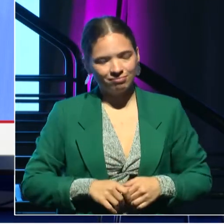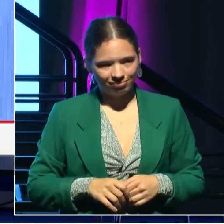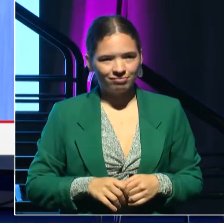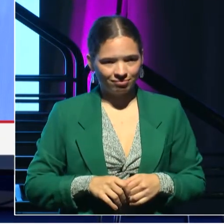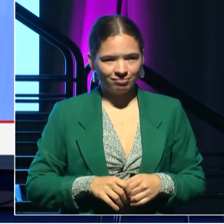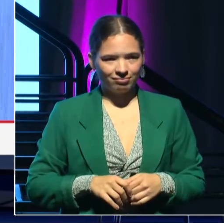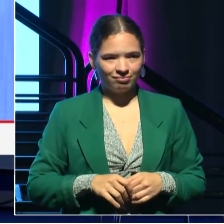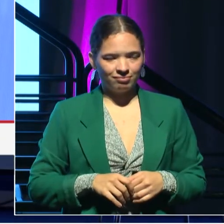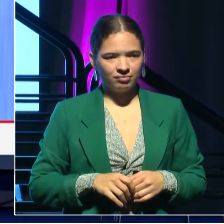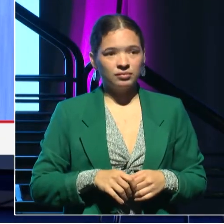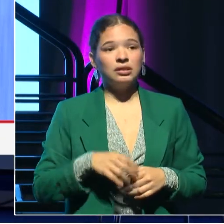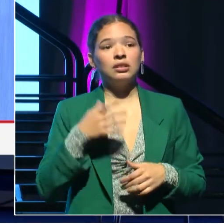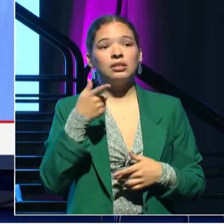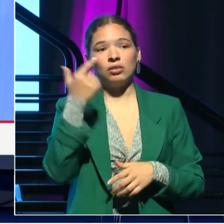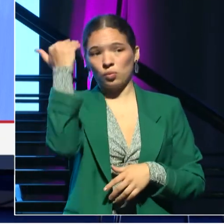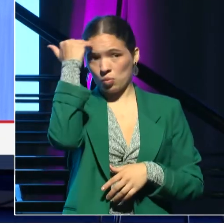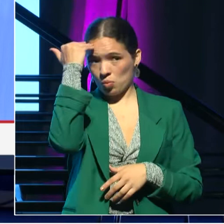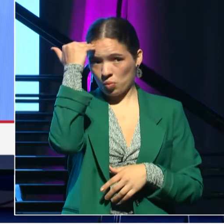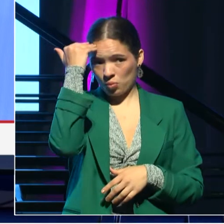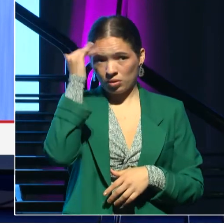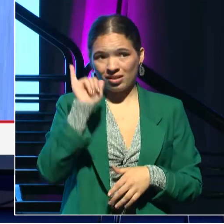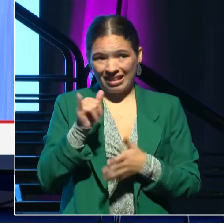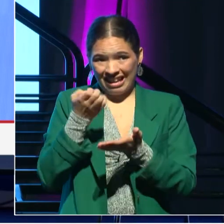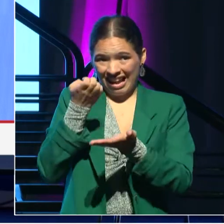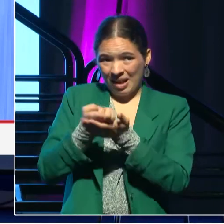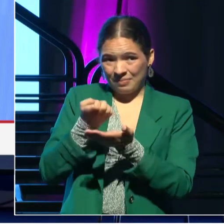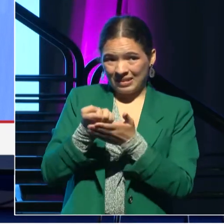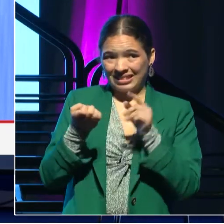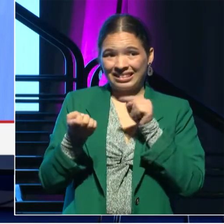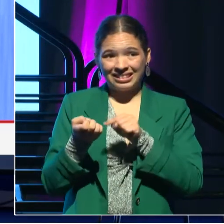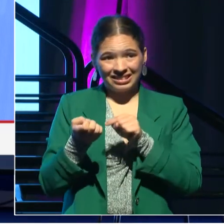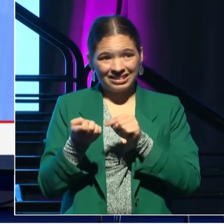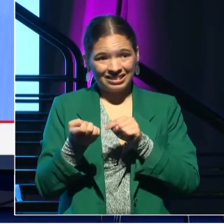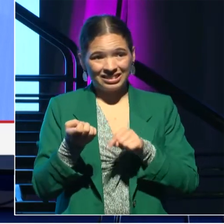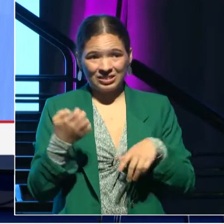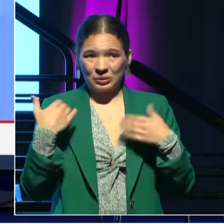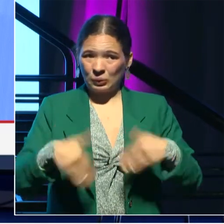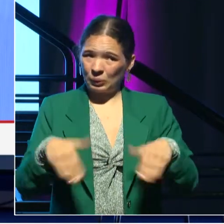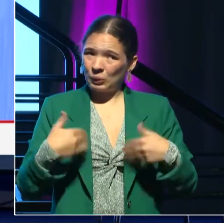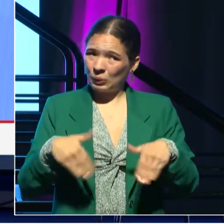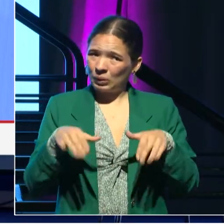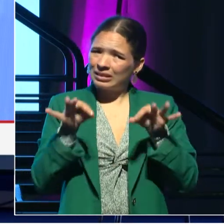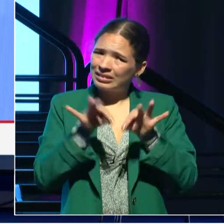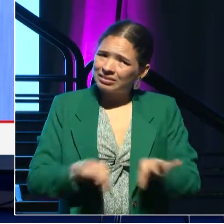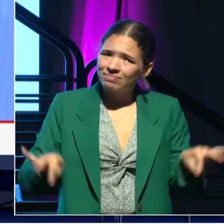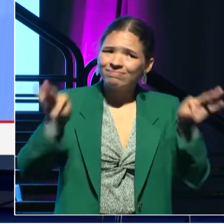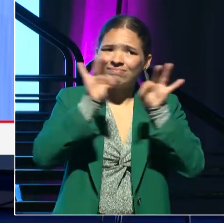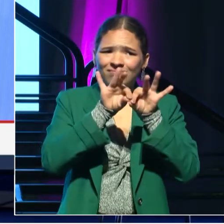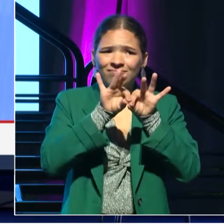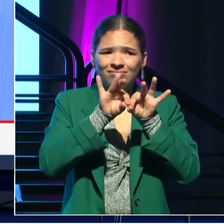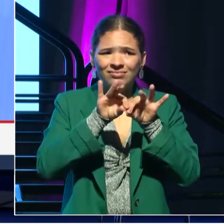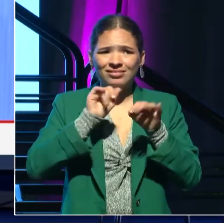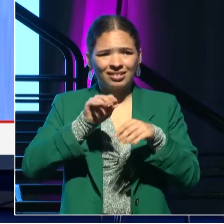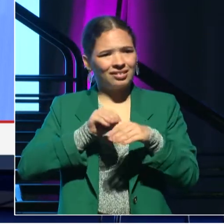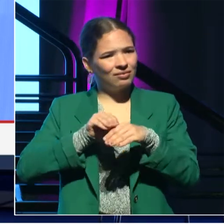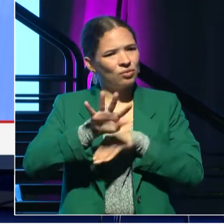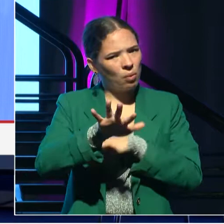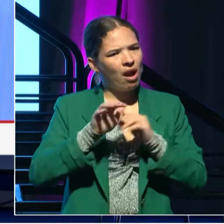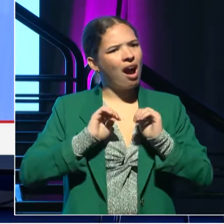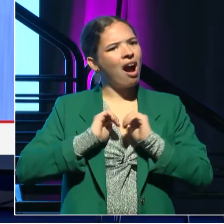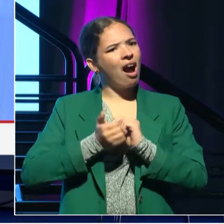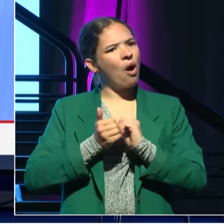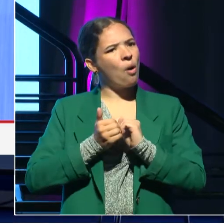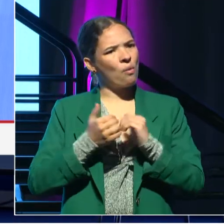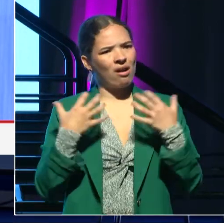So we know that economic mobility is a huge part of how we'll have healthy outcomes for